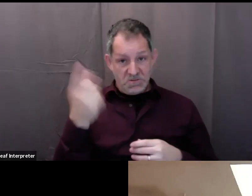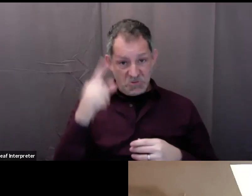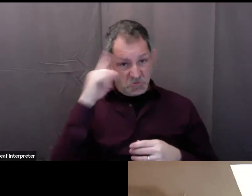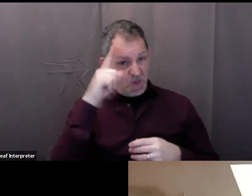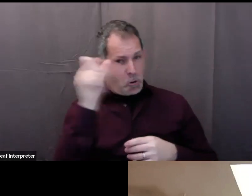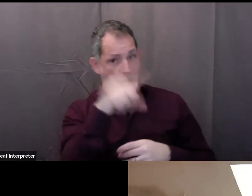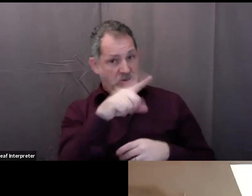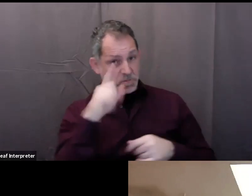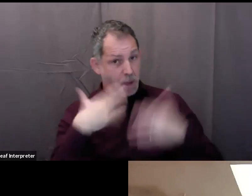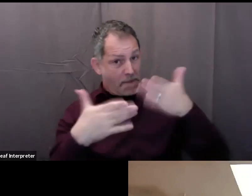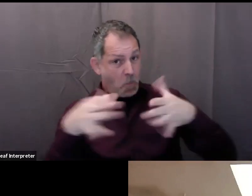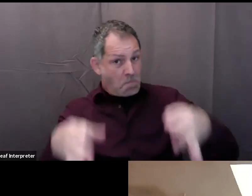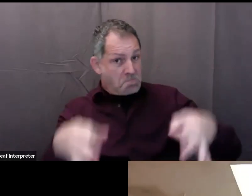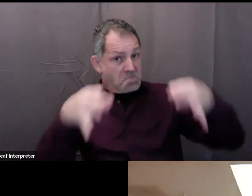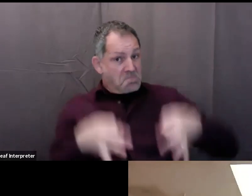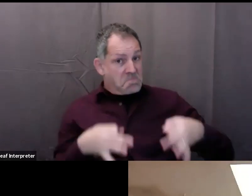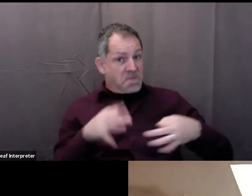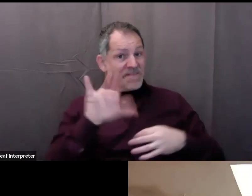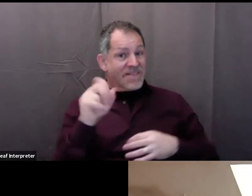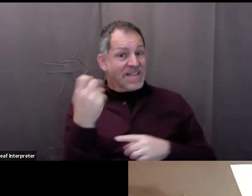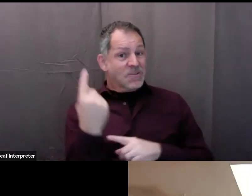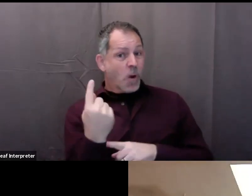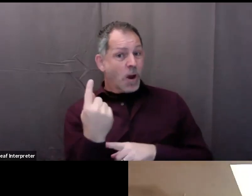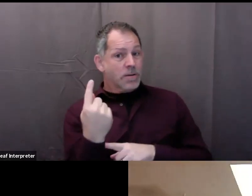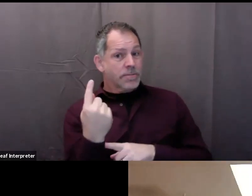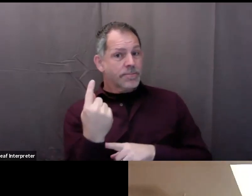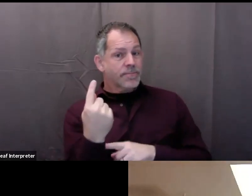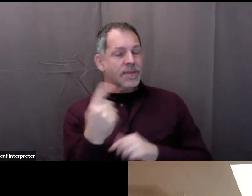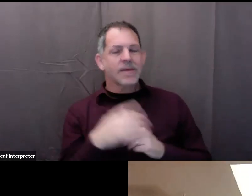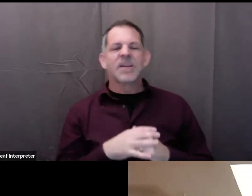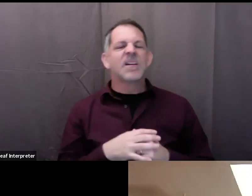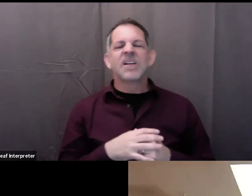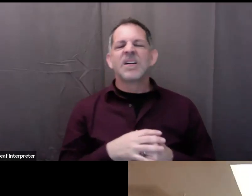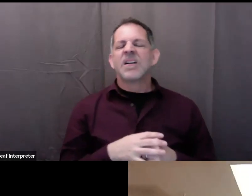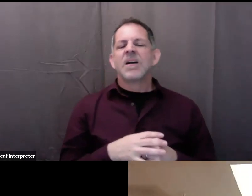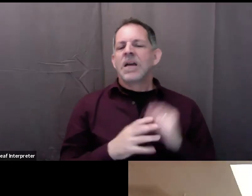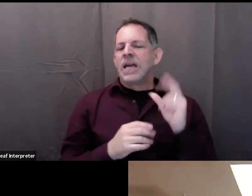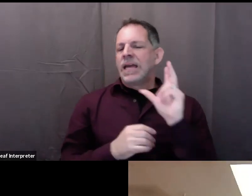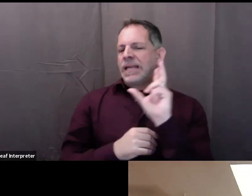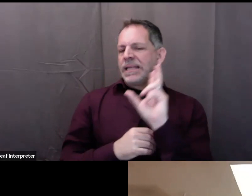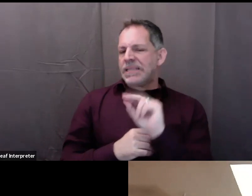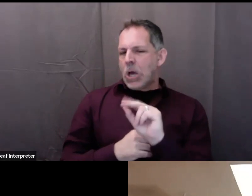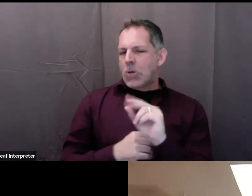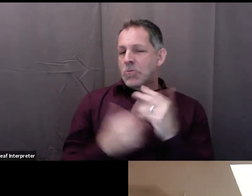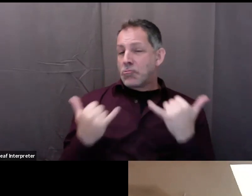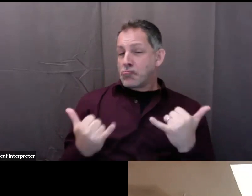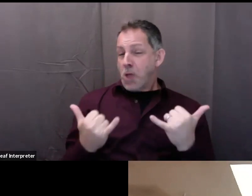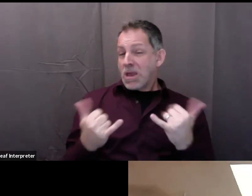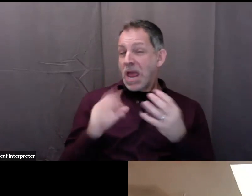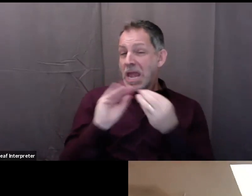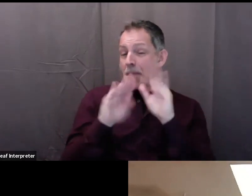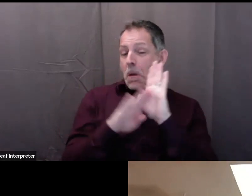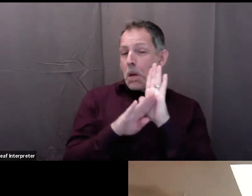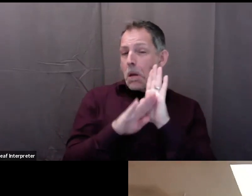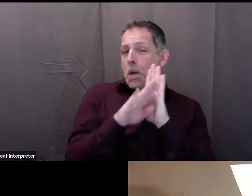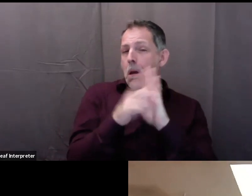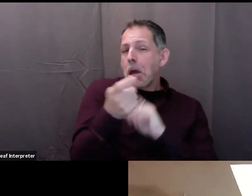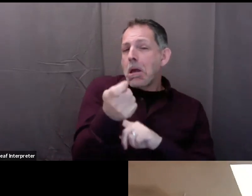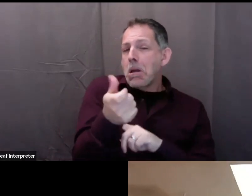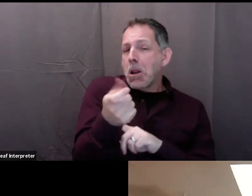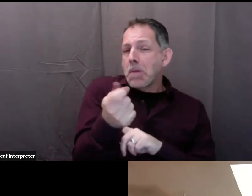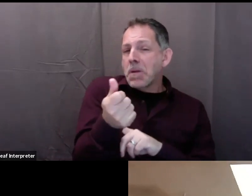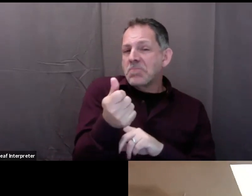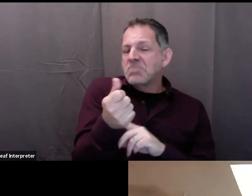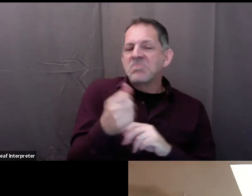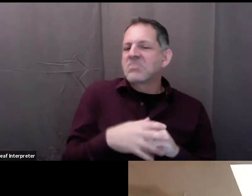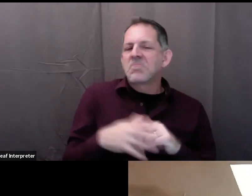from that. I mean, the trends are up a bit, but I don't see any imminent threat of